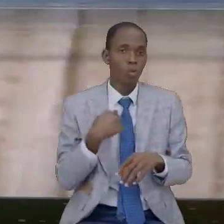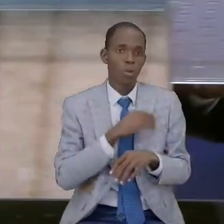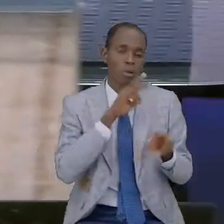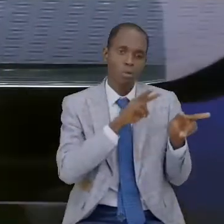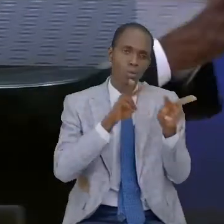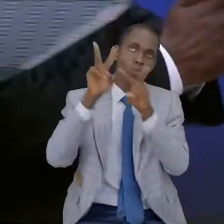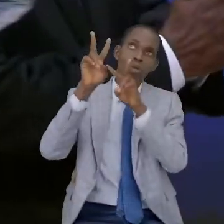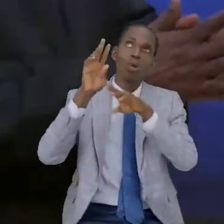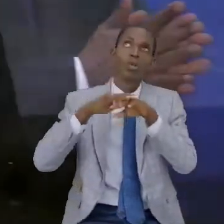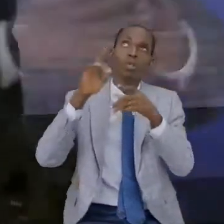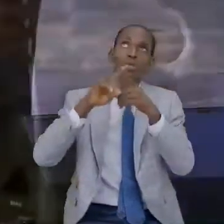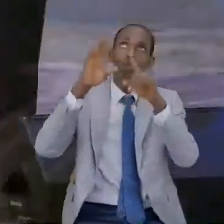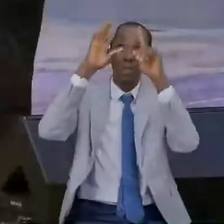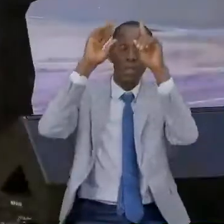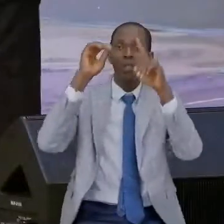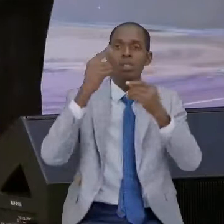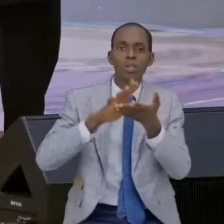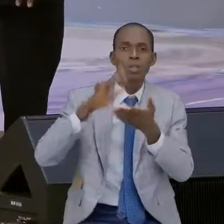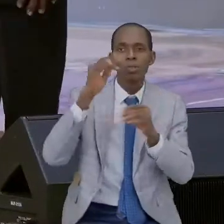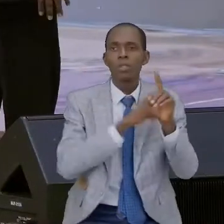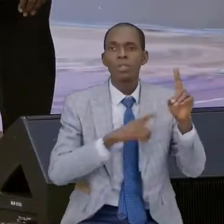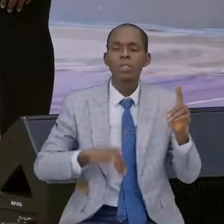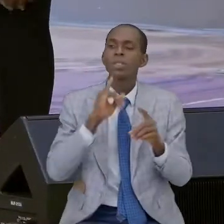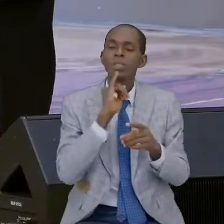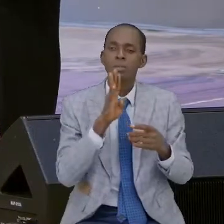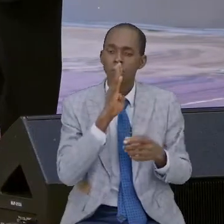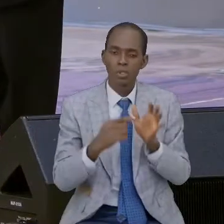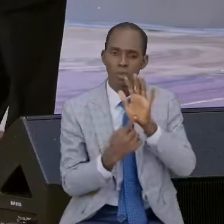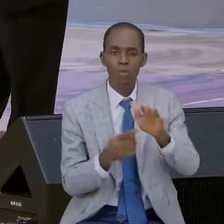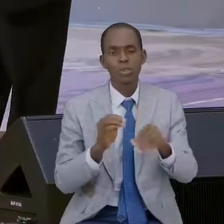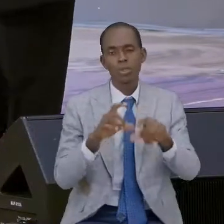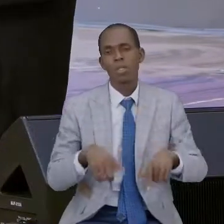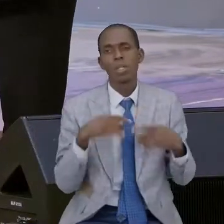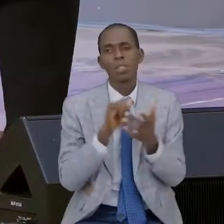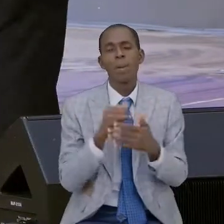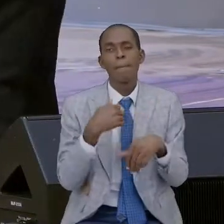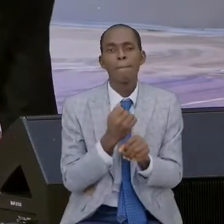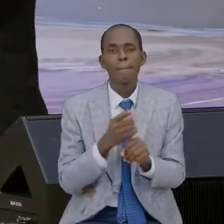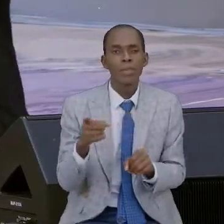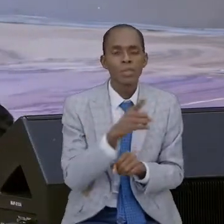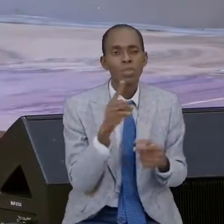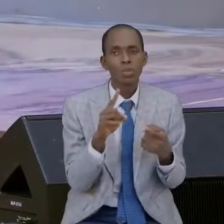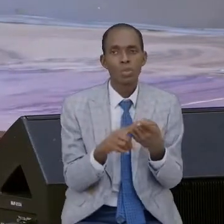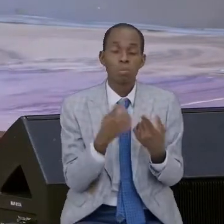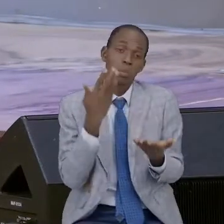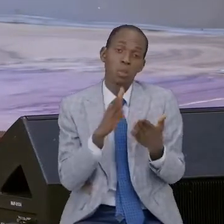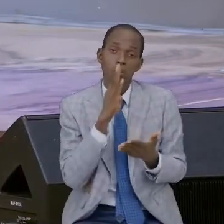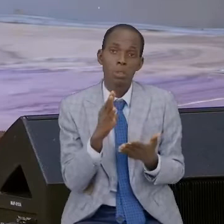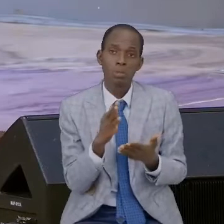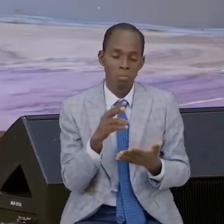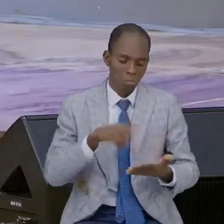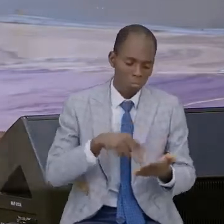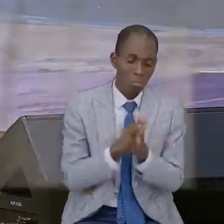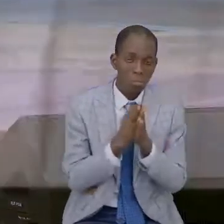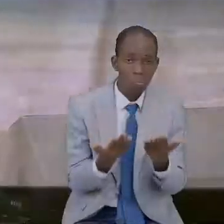him, the glory of the Lord was being manifested in your life. Now maybe reading books, maybe listening